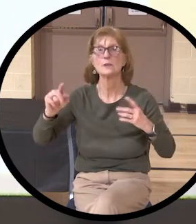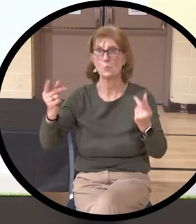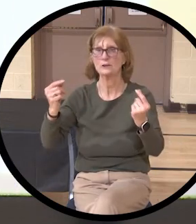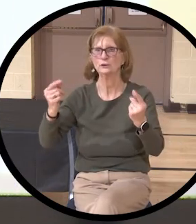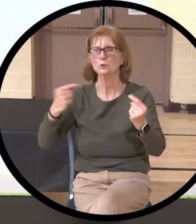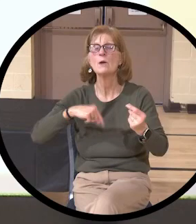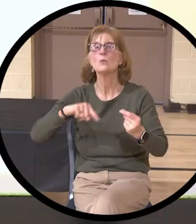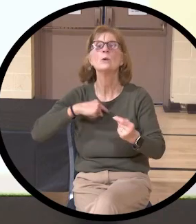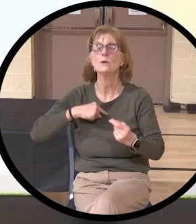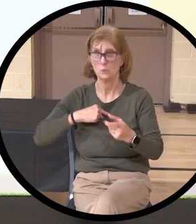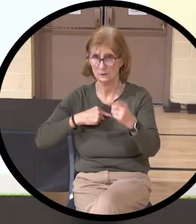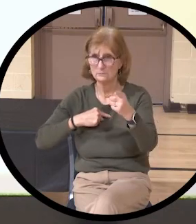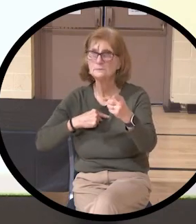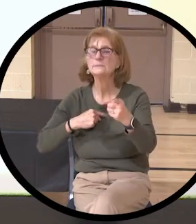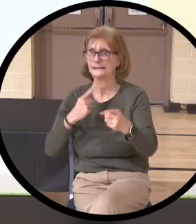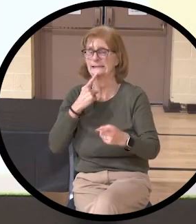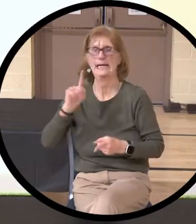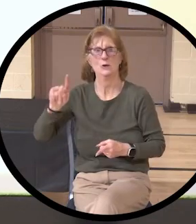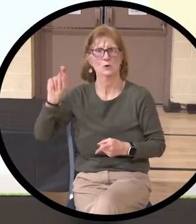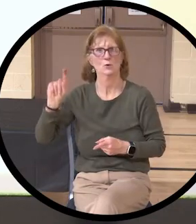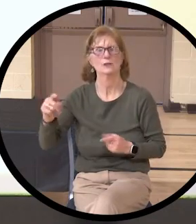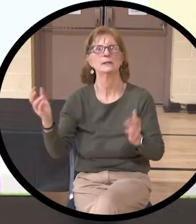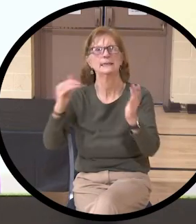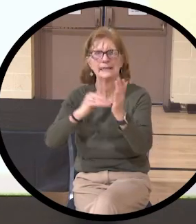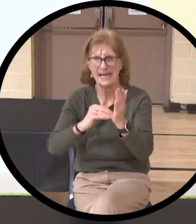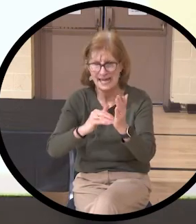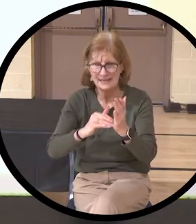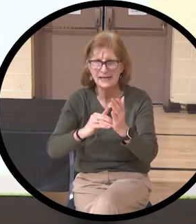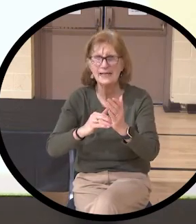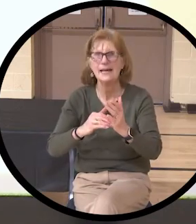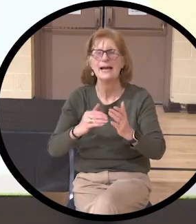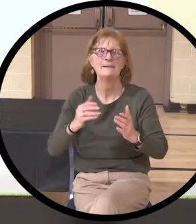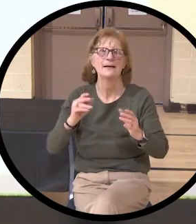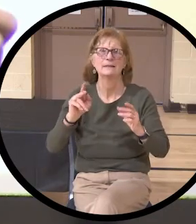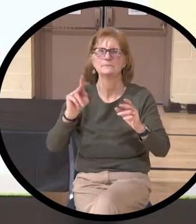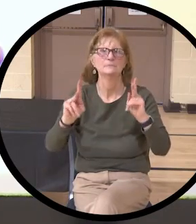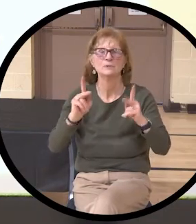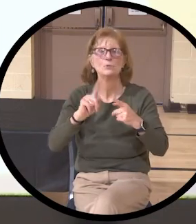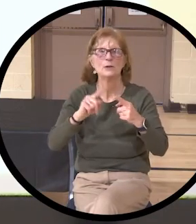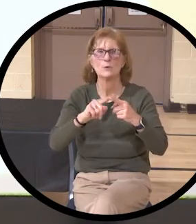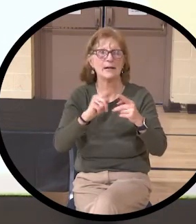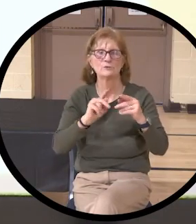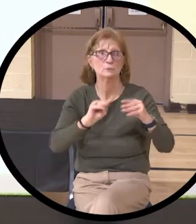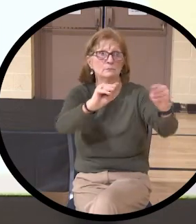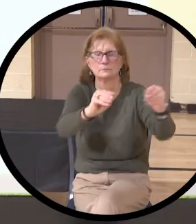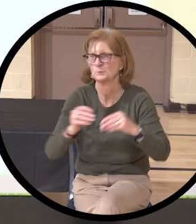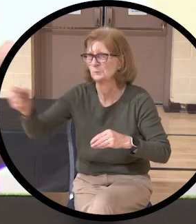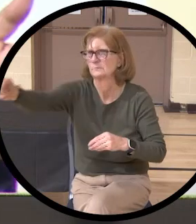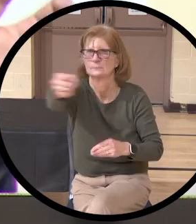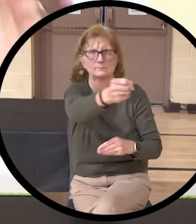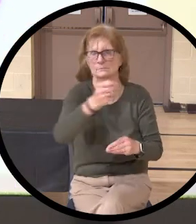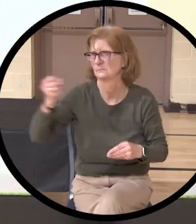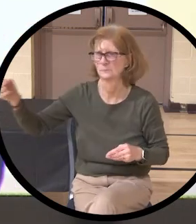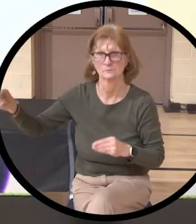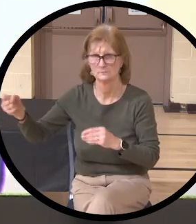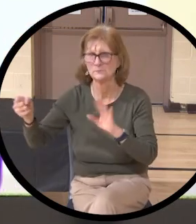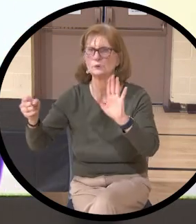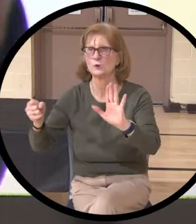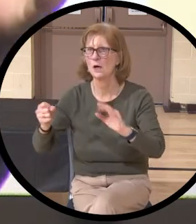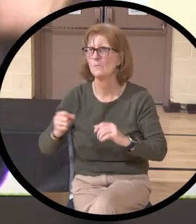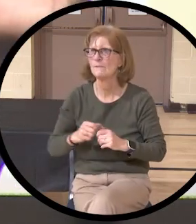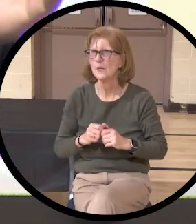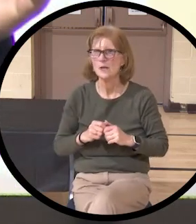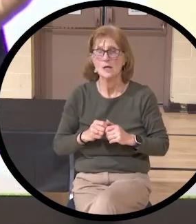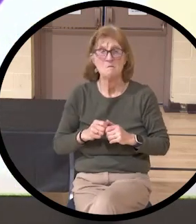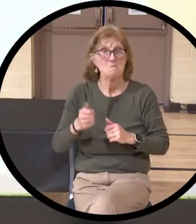here and then also answer it up here. It also just reduces the amount of moving the mic back and forth. So I think we'll